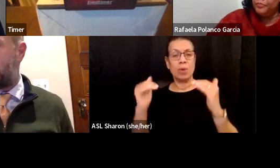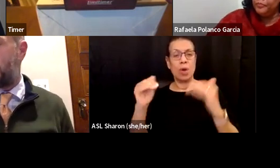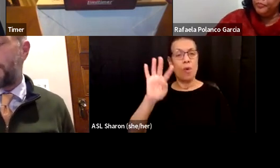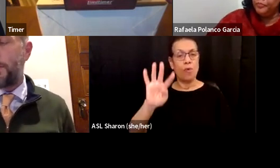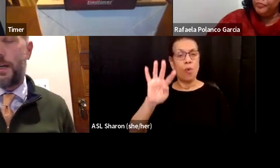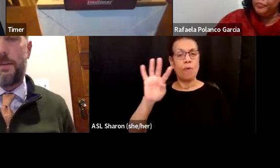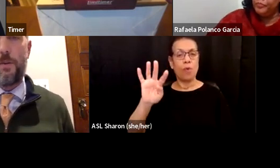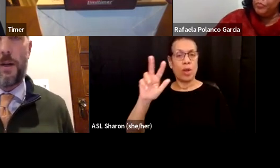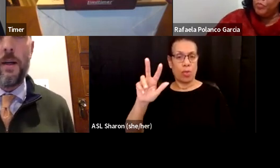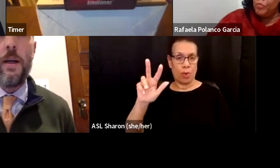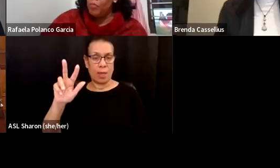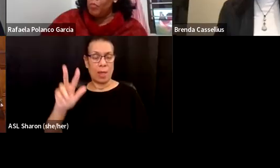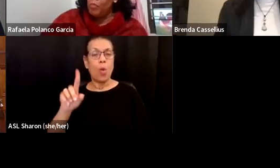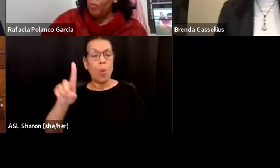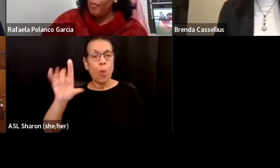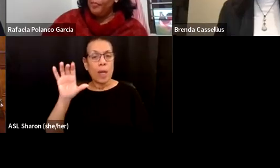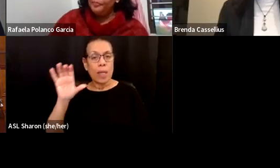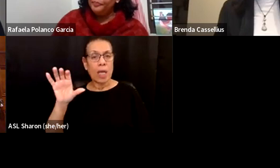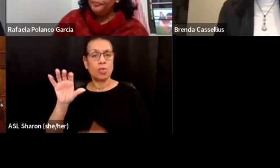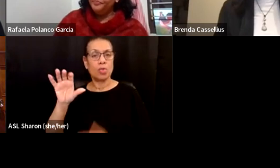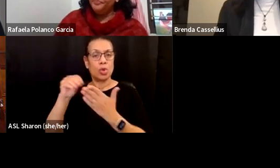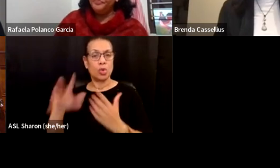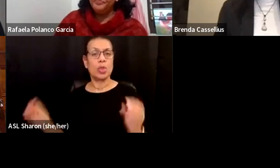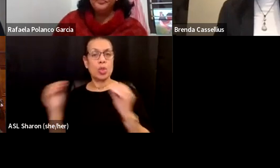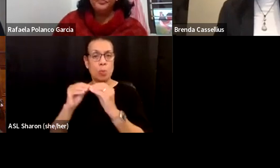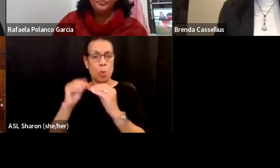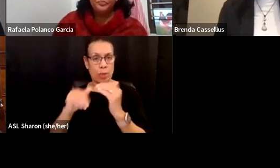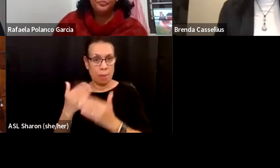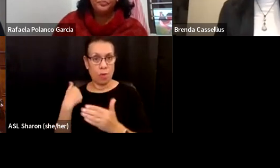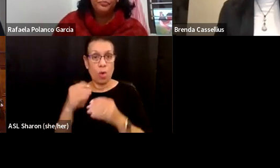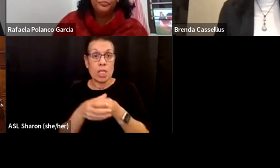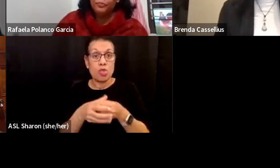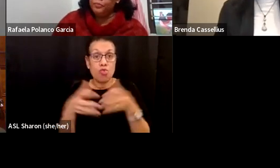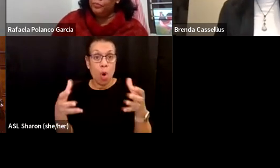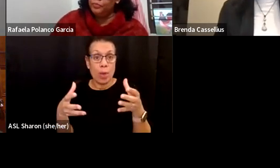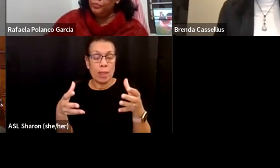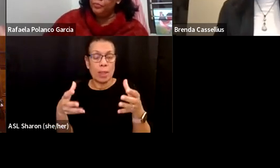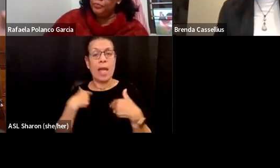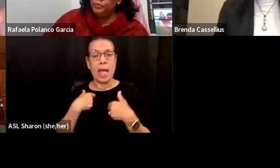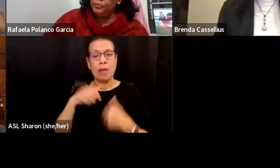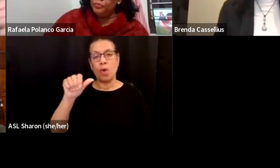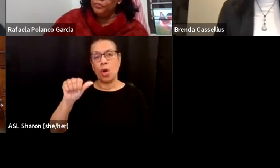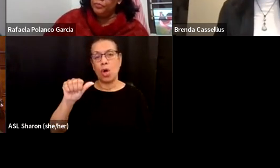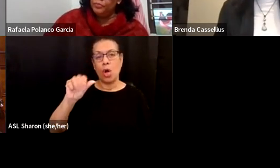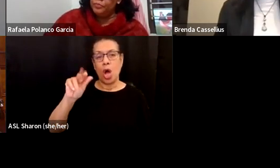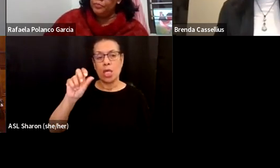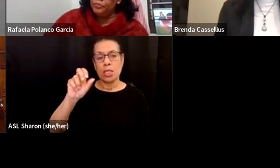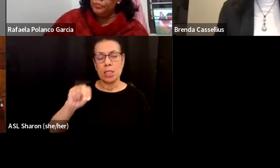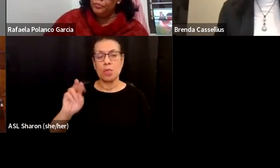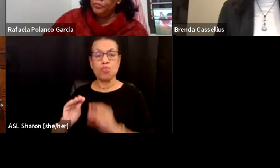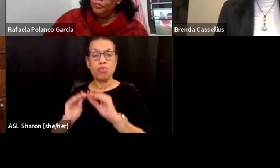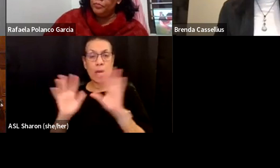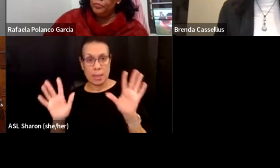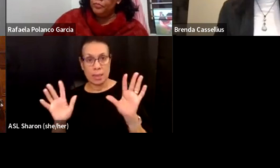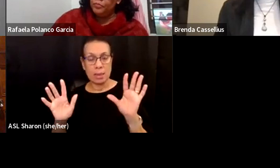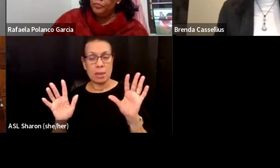students than we were projected for and so incredible growth and incredible growth in austin brighton we're approaching 50